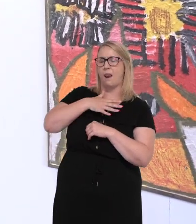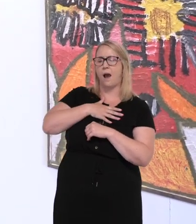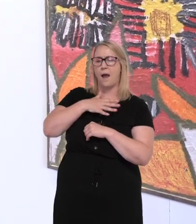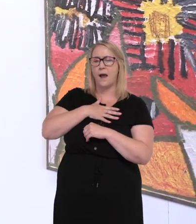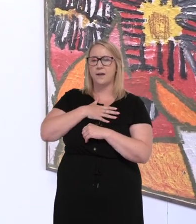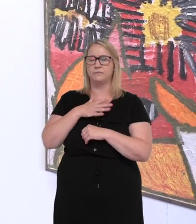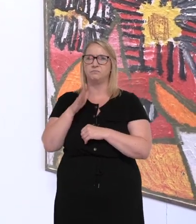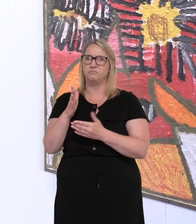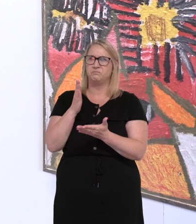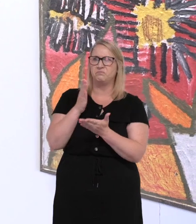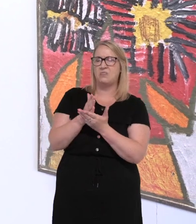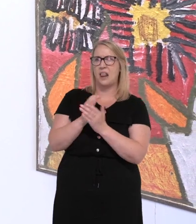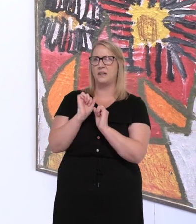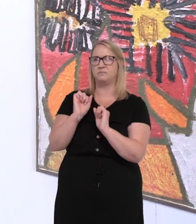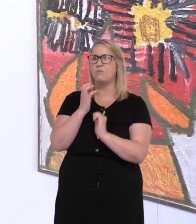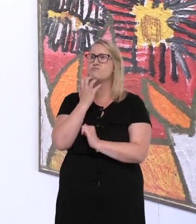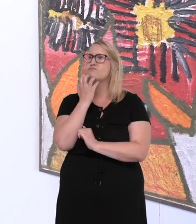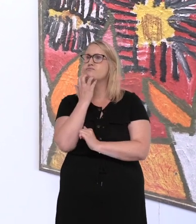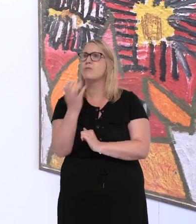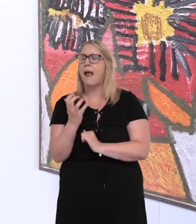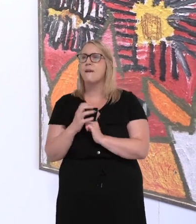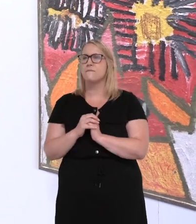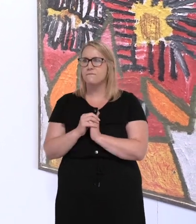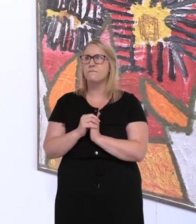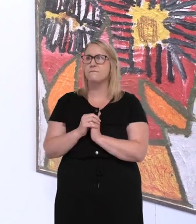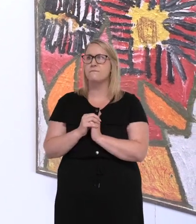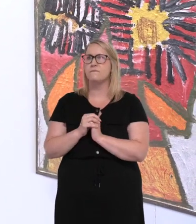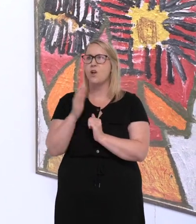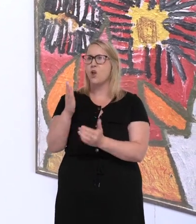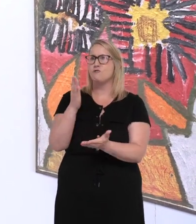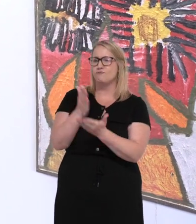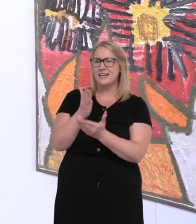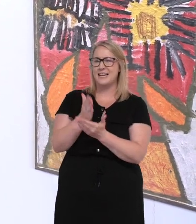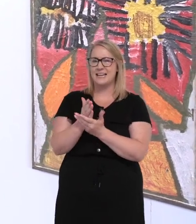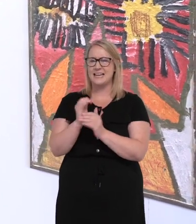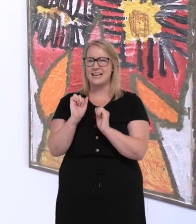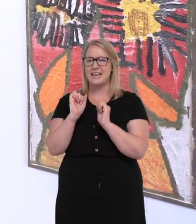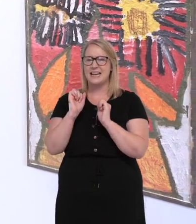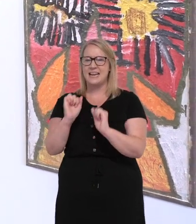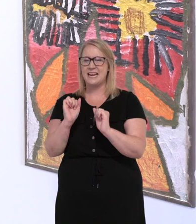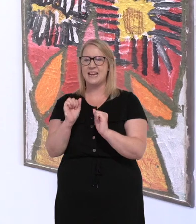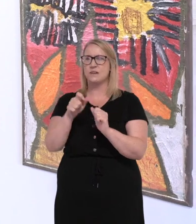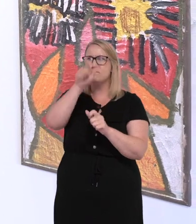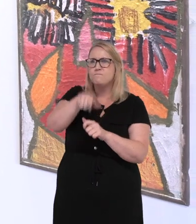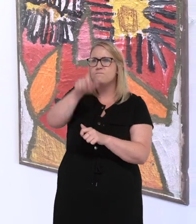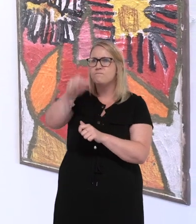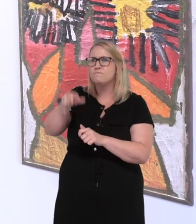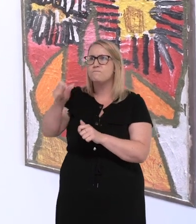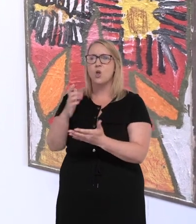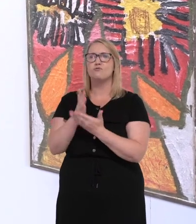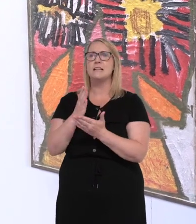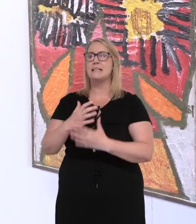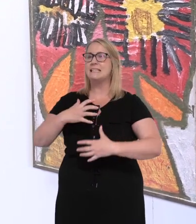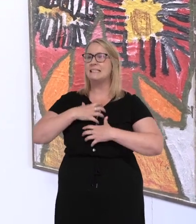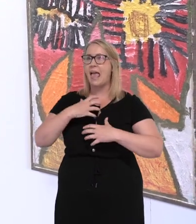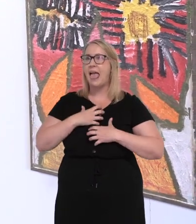very, very brave with his, and uncompromising with his mark making. He's not scared to say, "This is